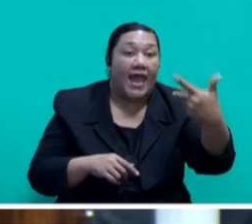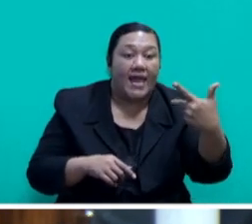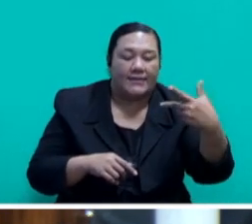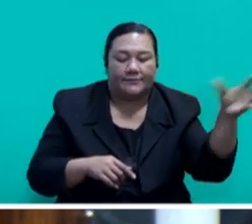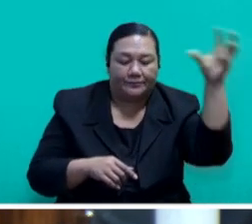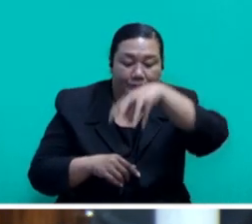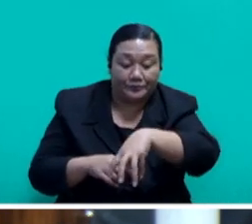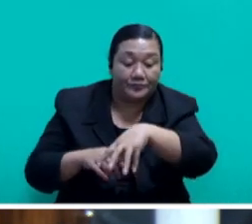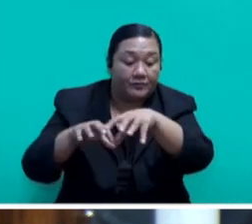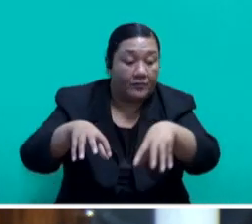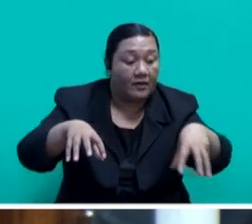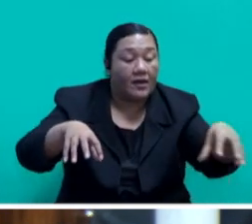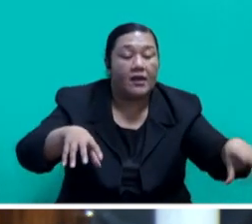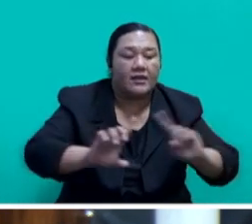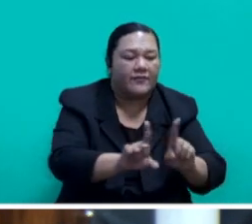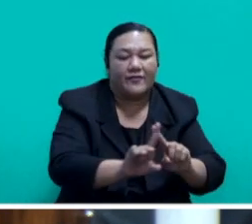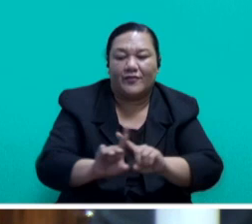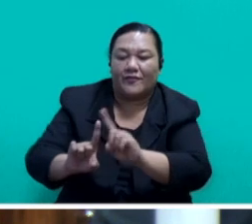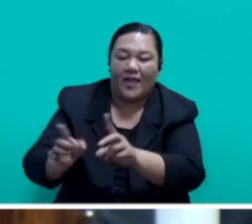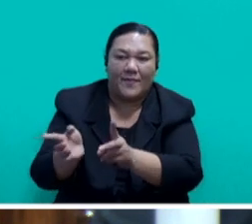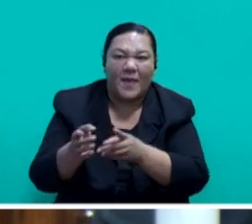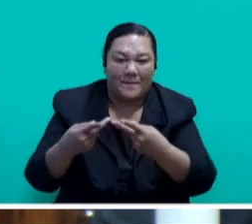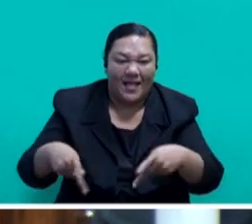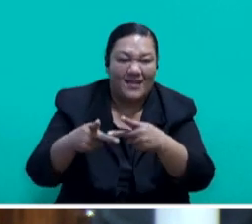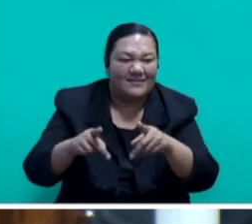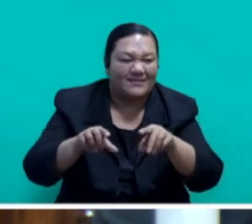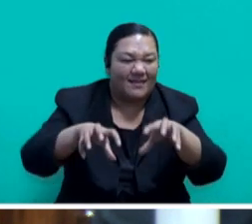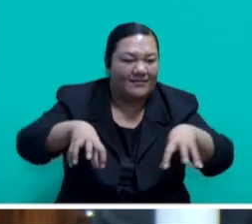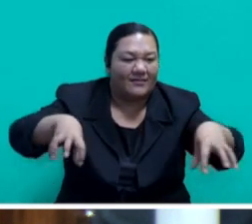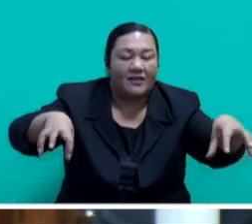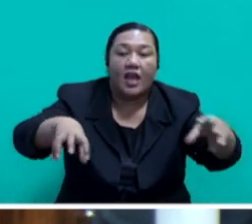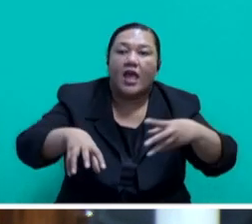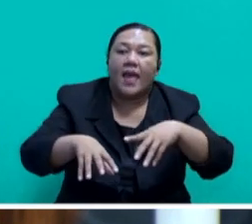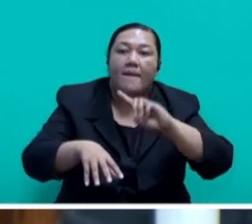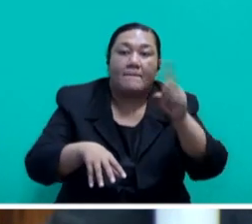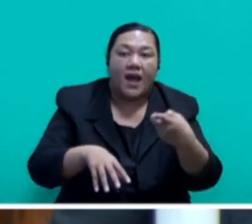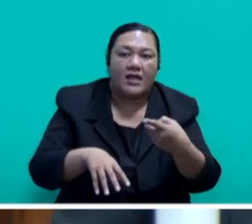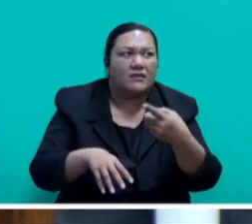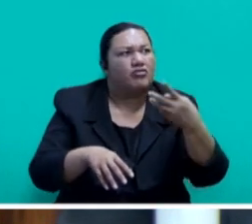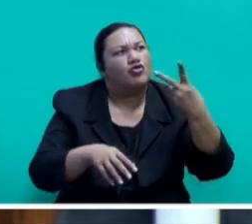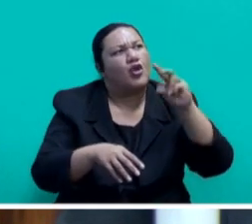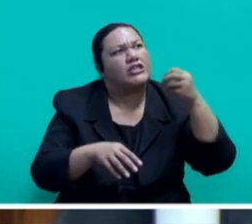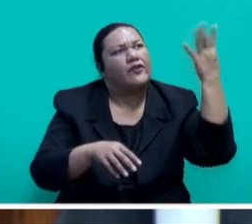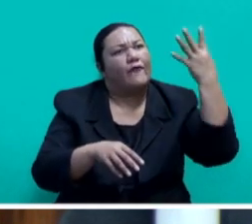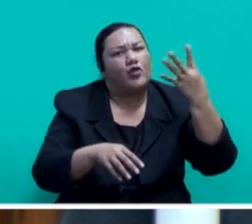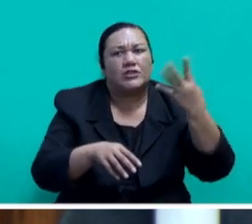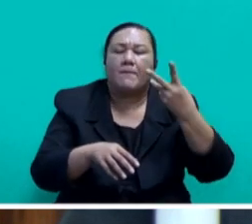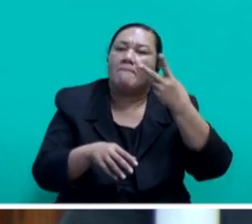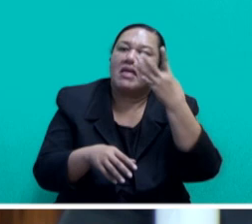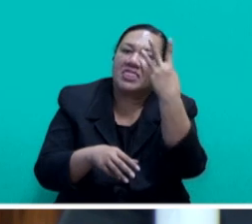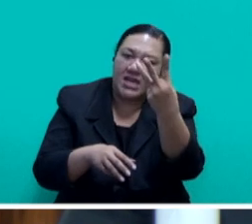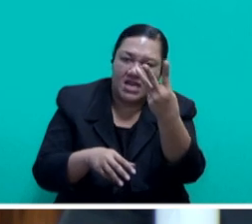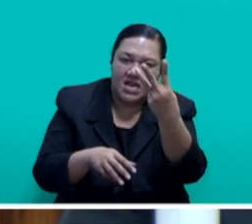leases since 2015. However, only 3 settlements have near completion of